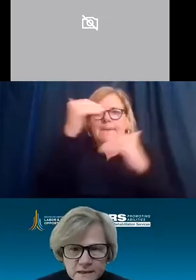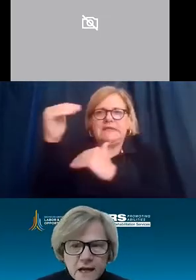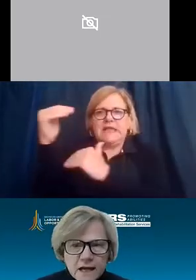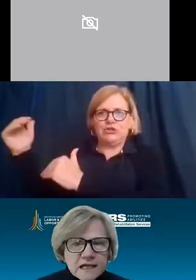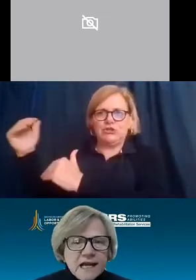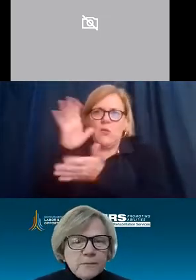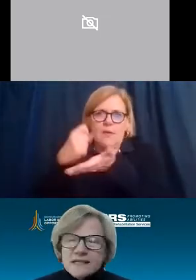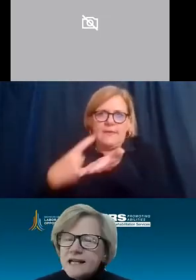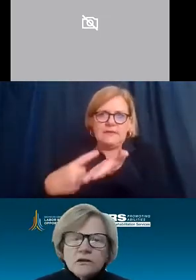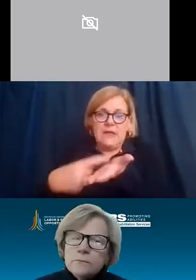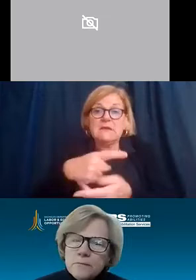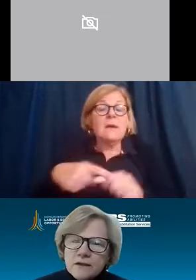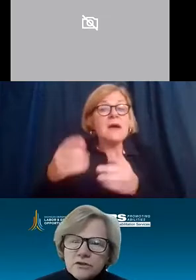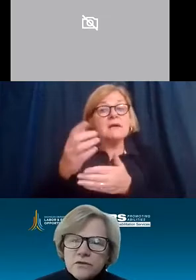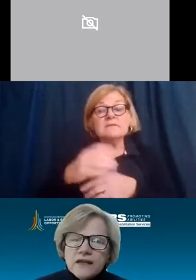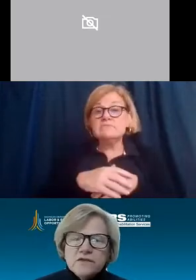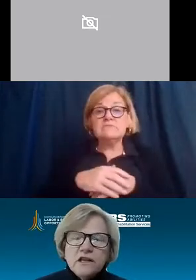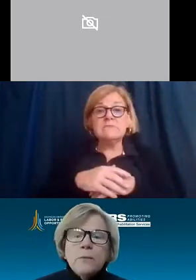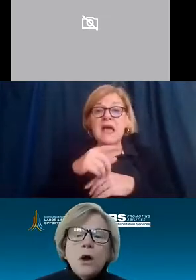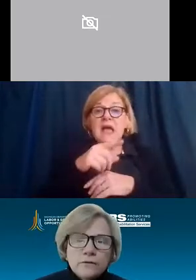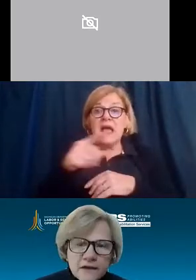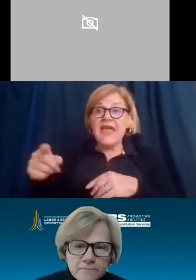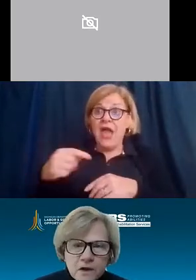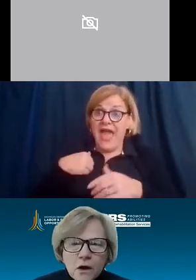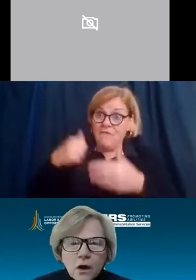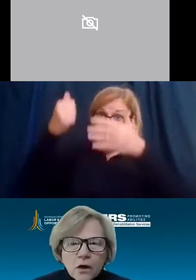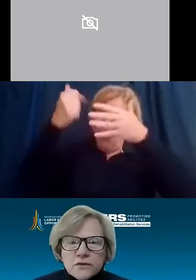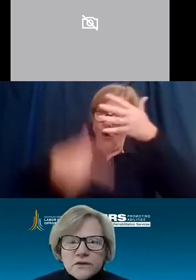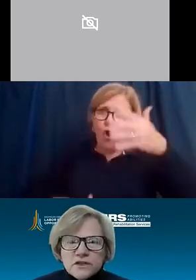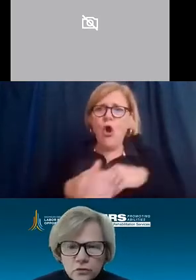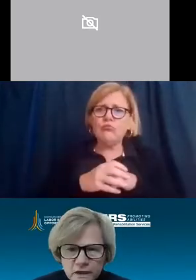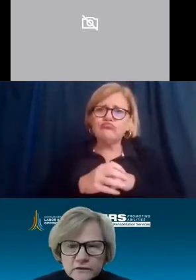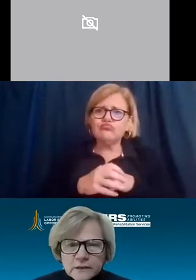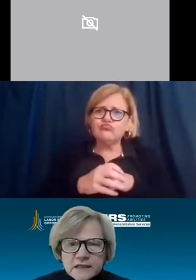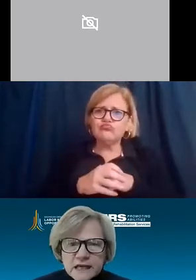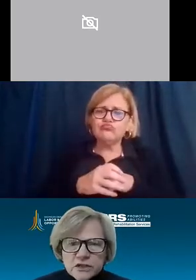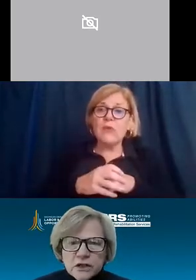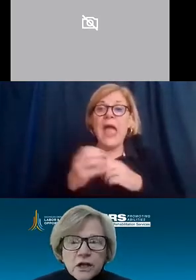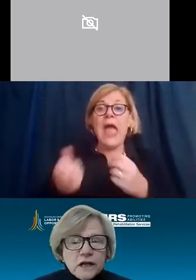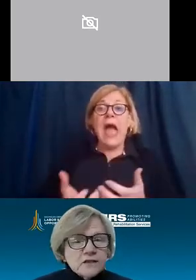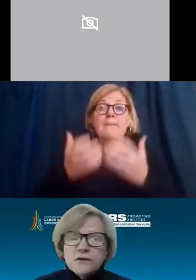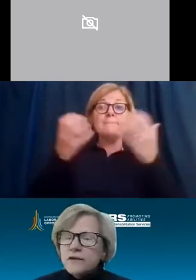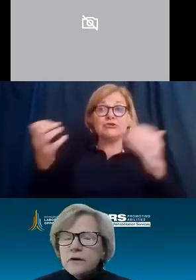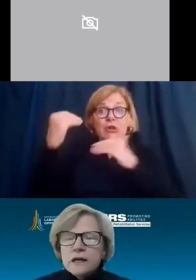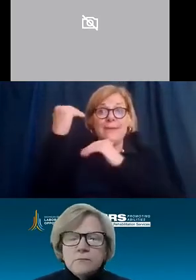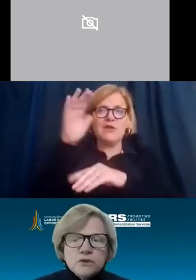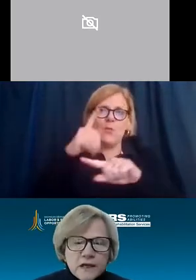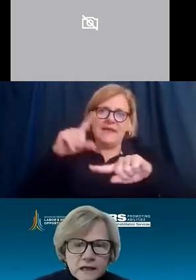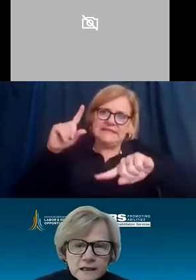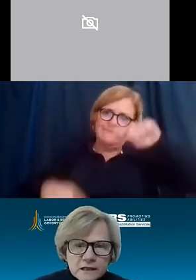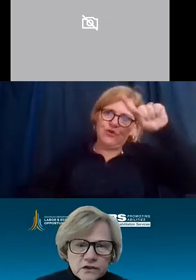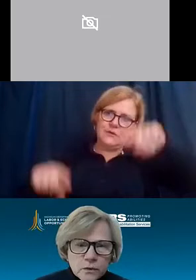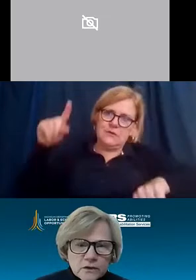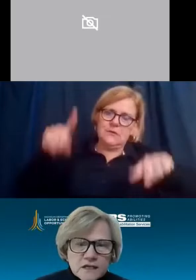be discussed, but seldom do they develop all of them. Also, the degree of limitation is going to vary